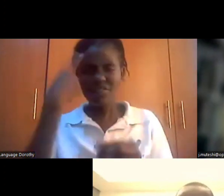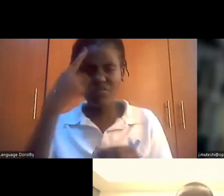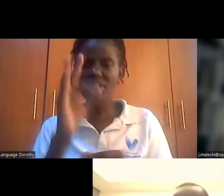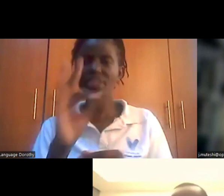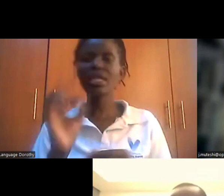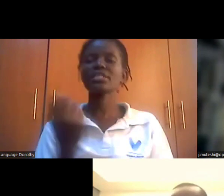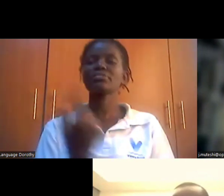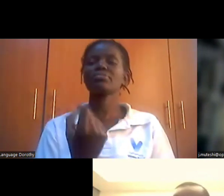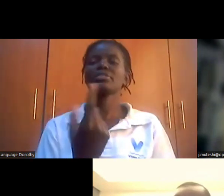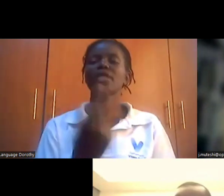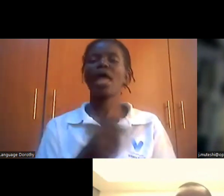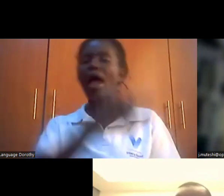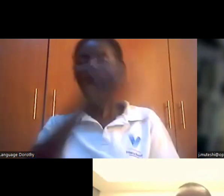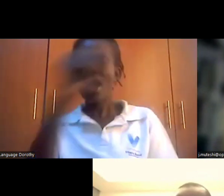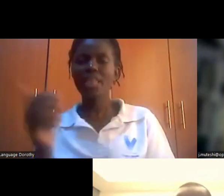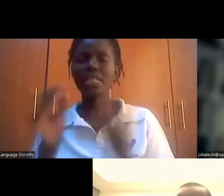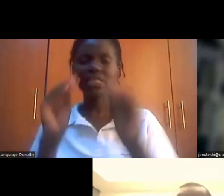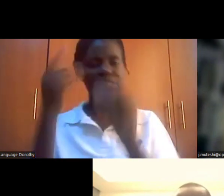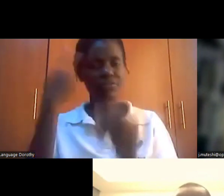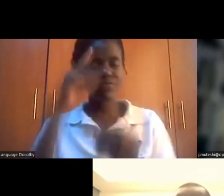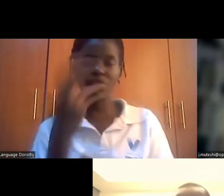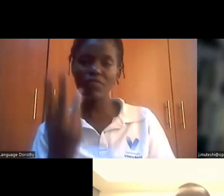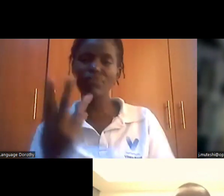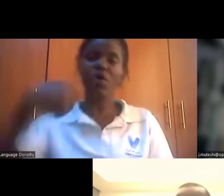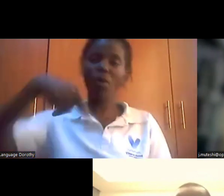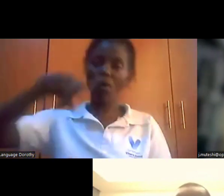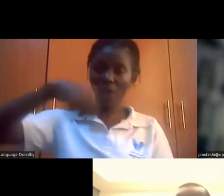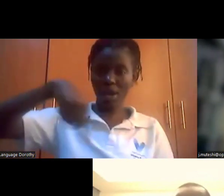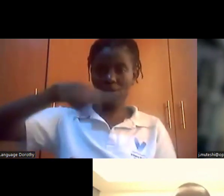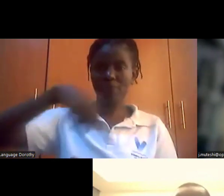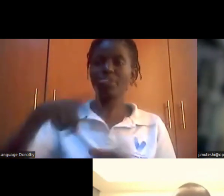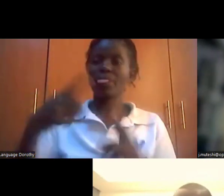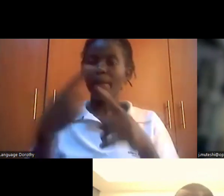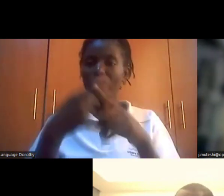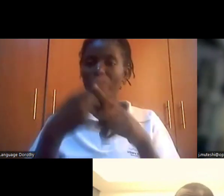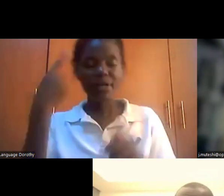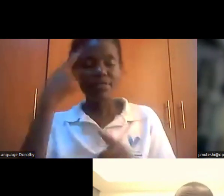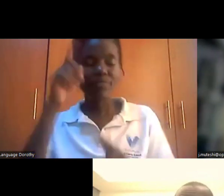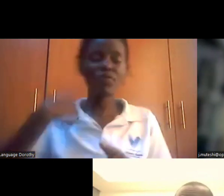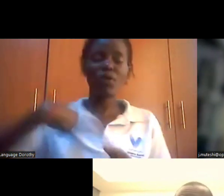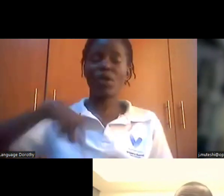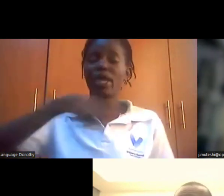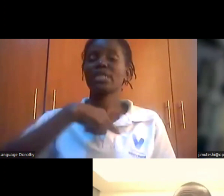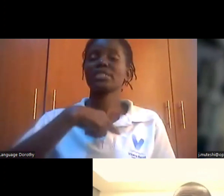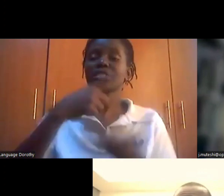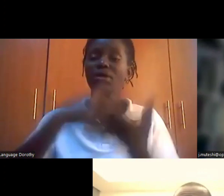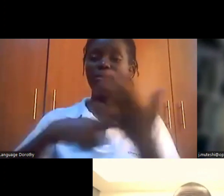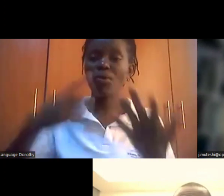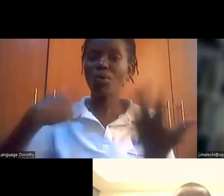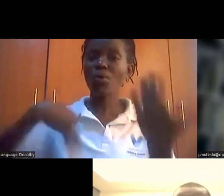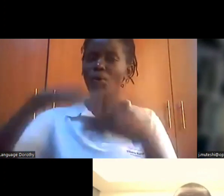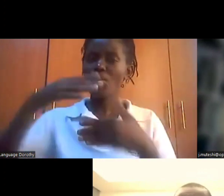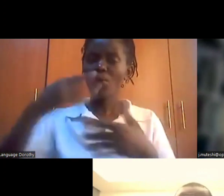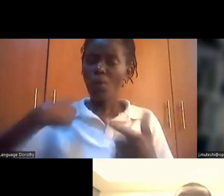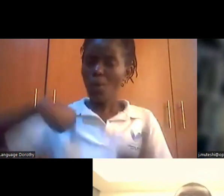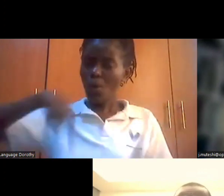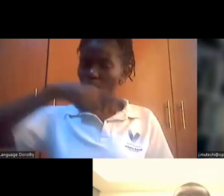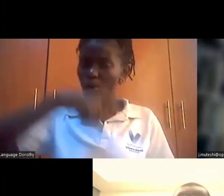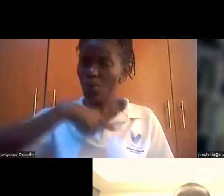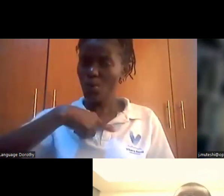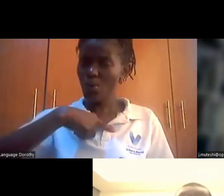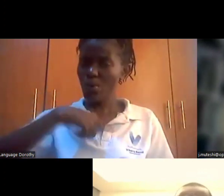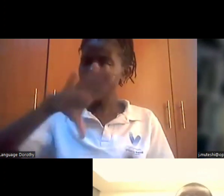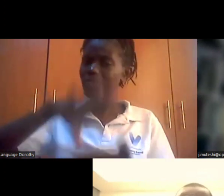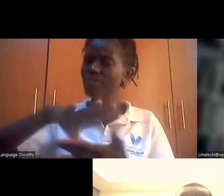institution will teach for 4 hours. And for us, what we we analyzed from there, and the conclusion we made